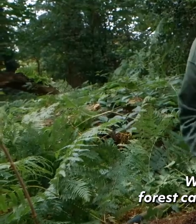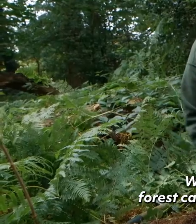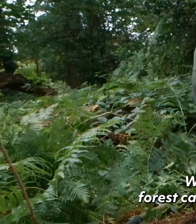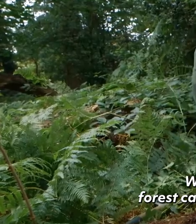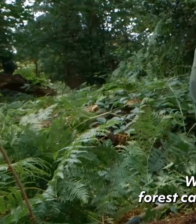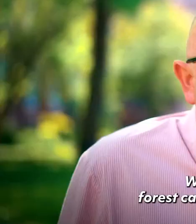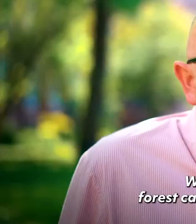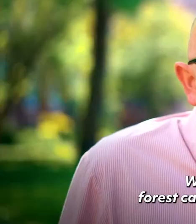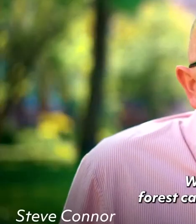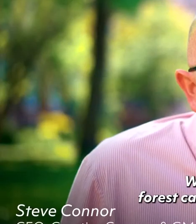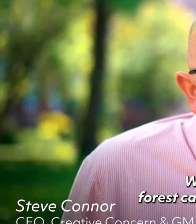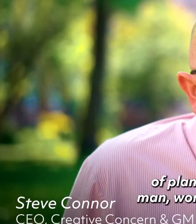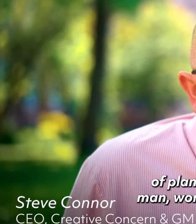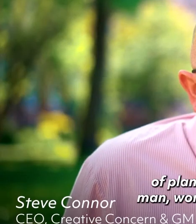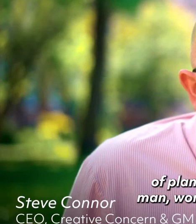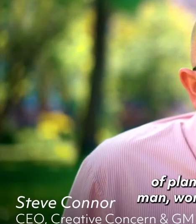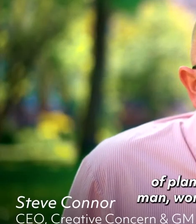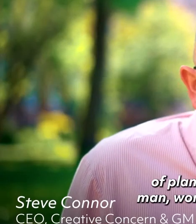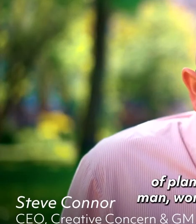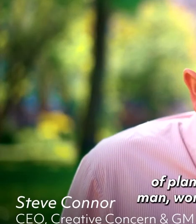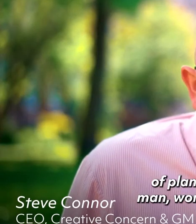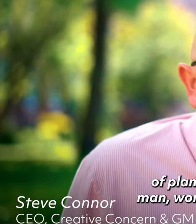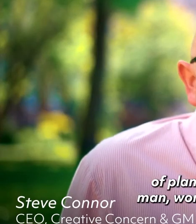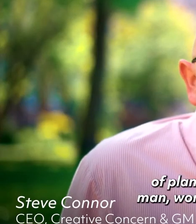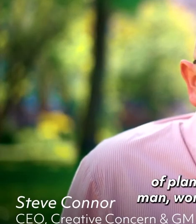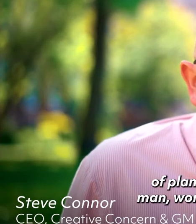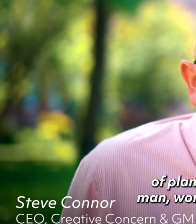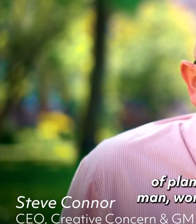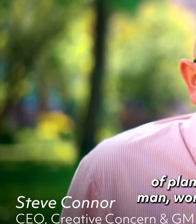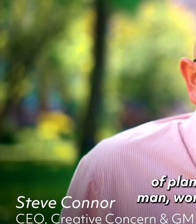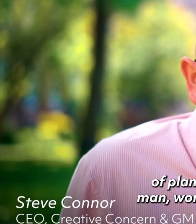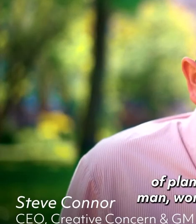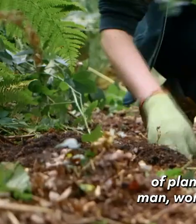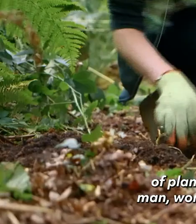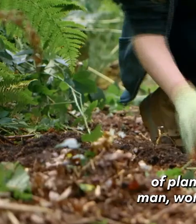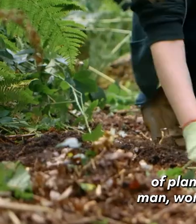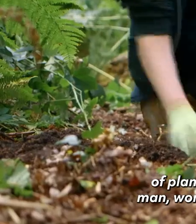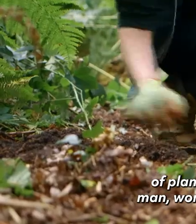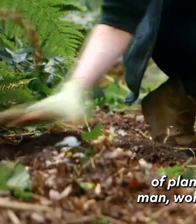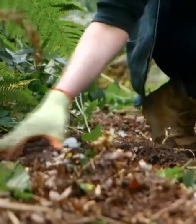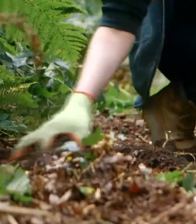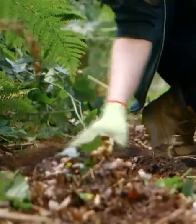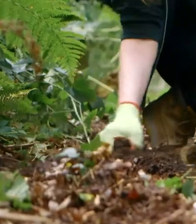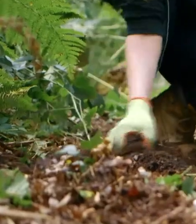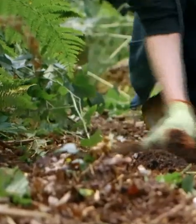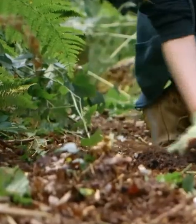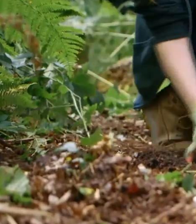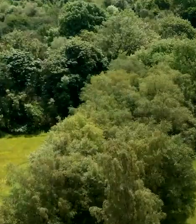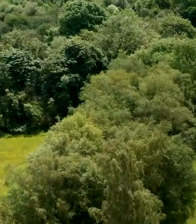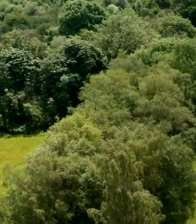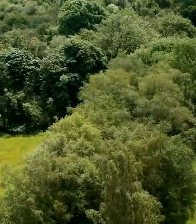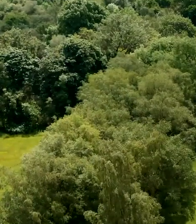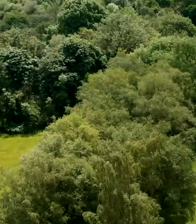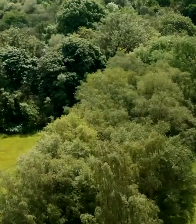called City of Trees, with their aim of planting a tree literally for every man, woman and child in the city region.